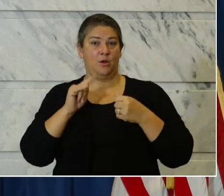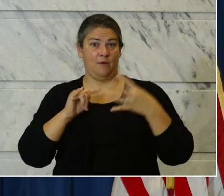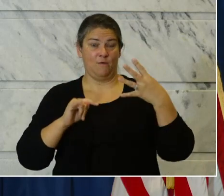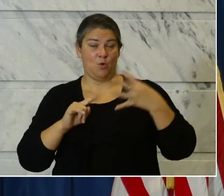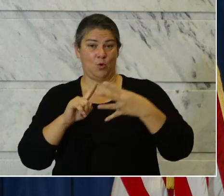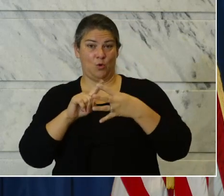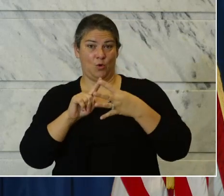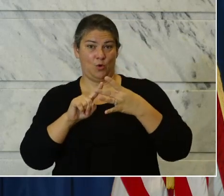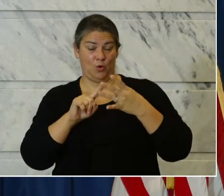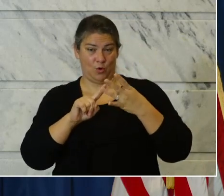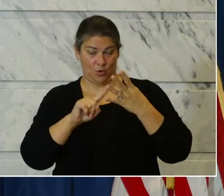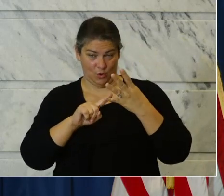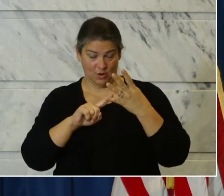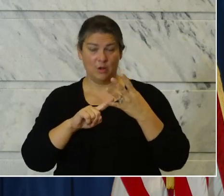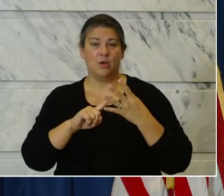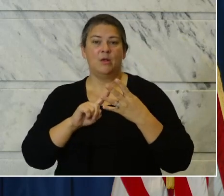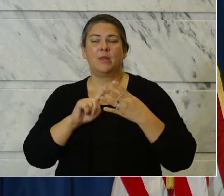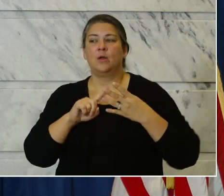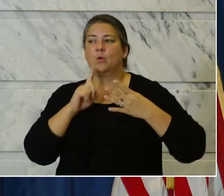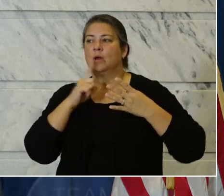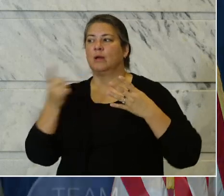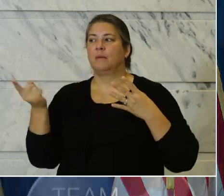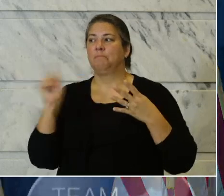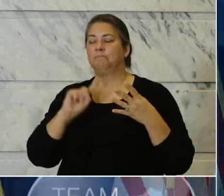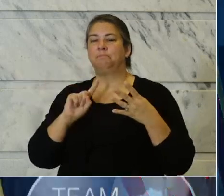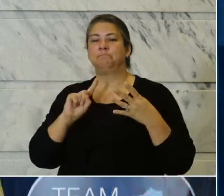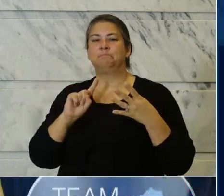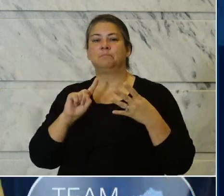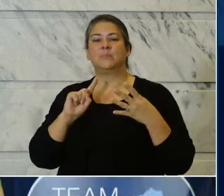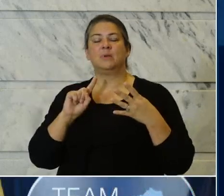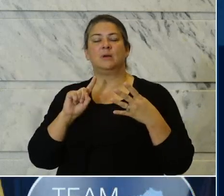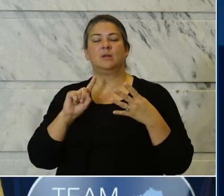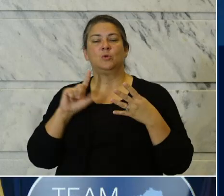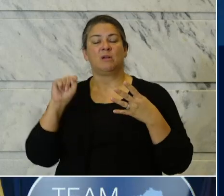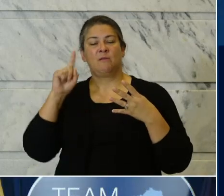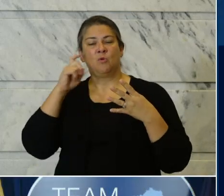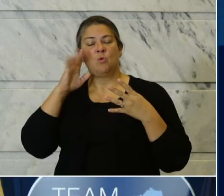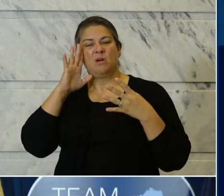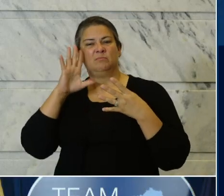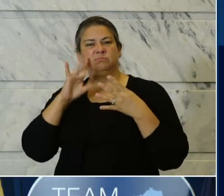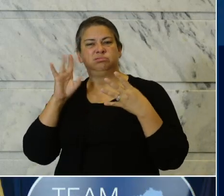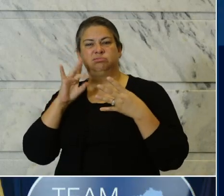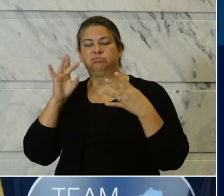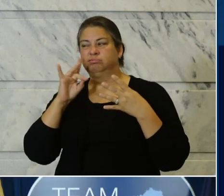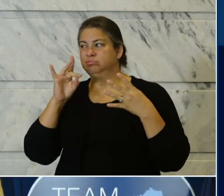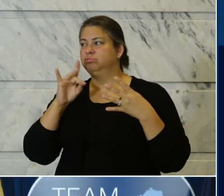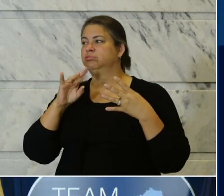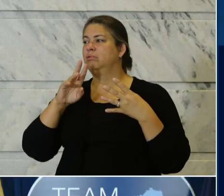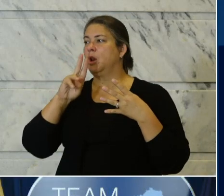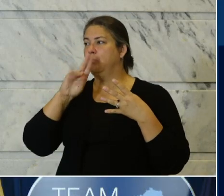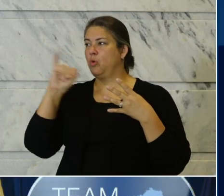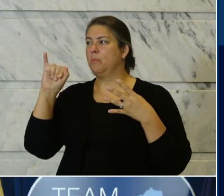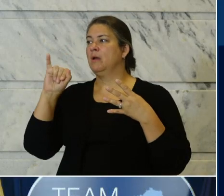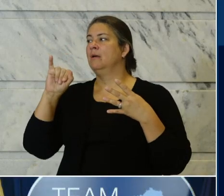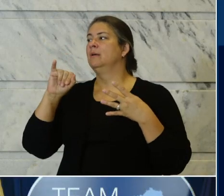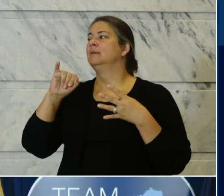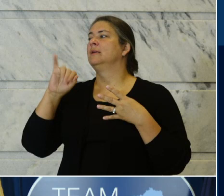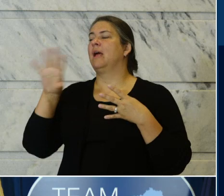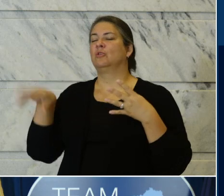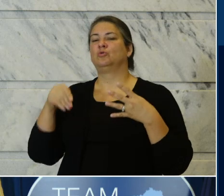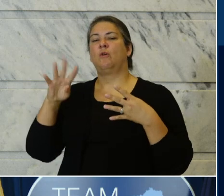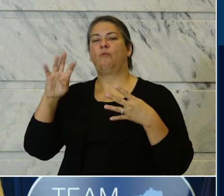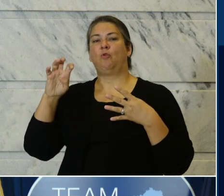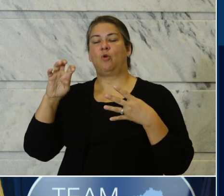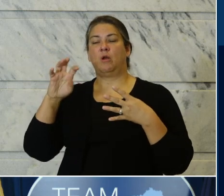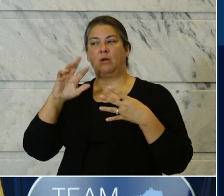give an update on unemployment, especially the extra $400 that the federal government